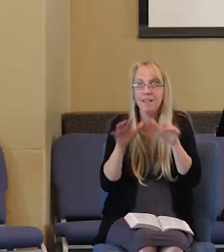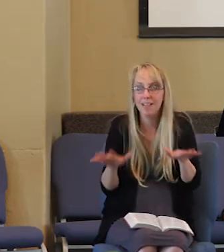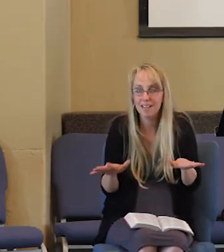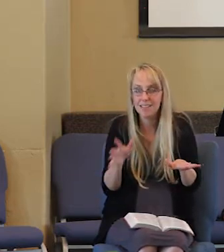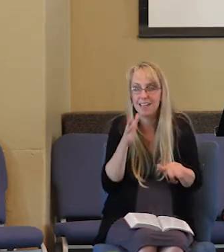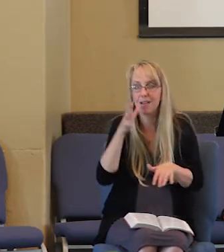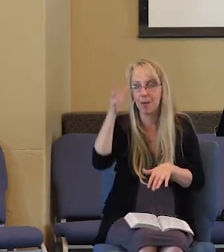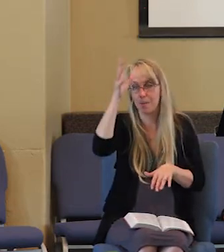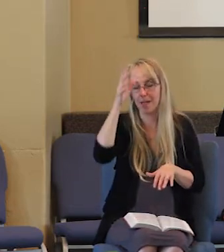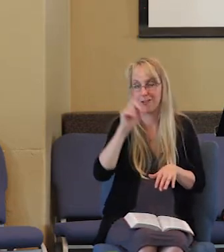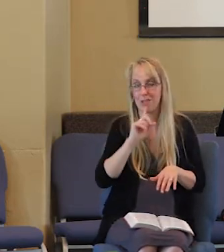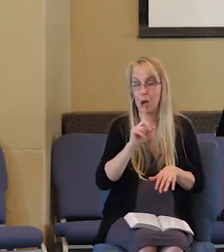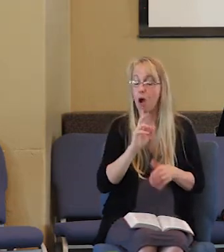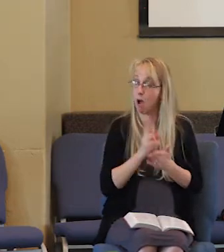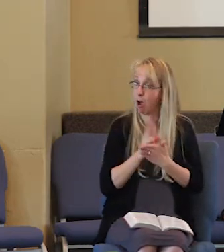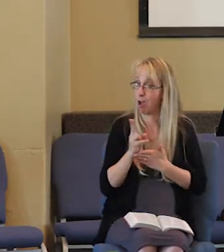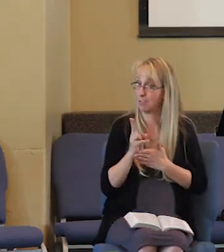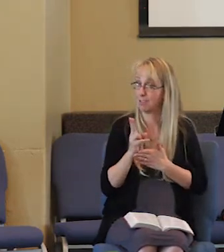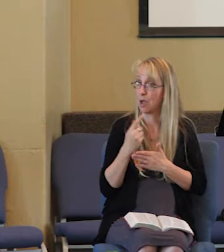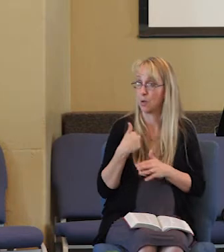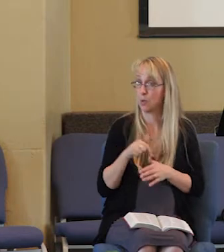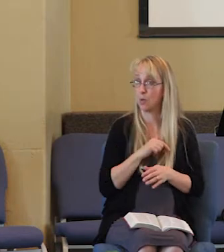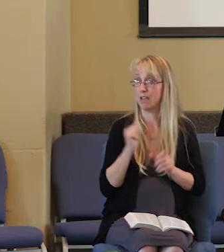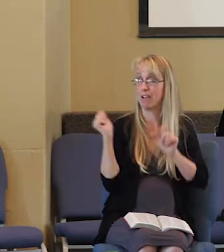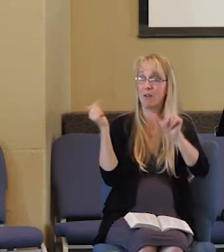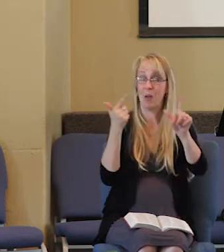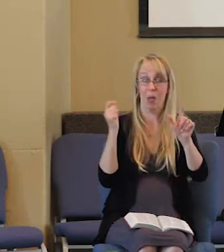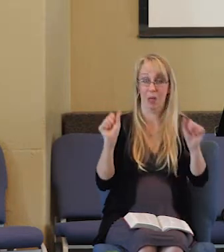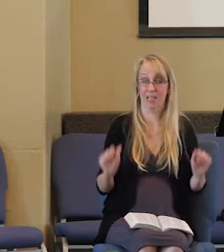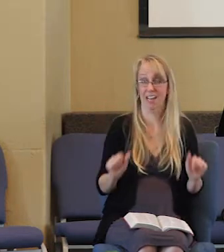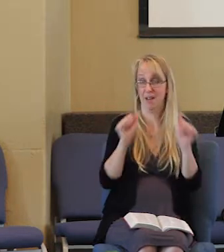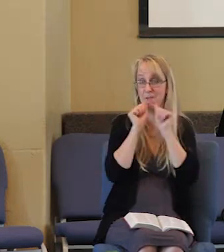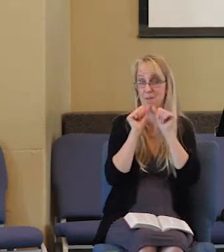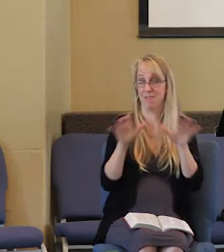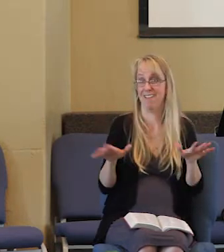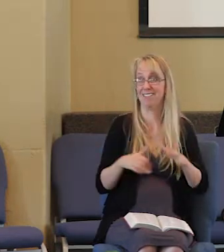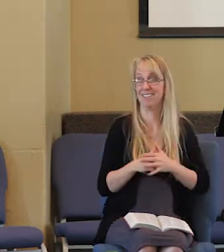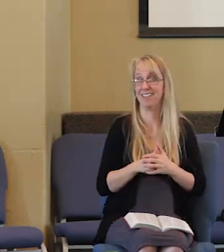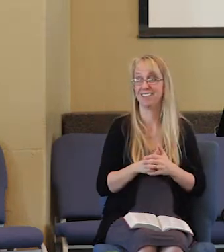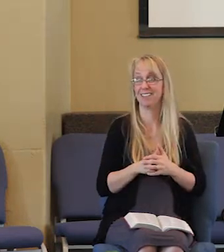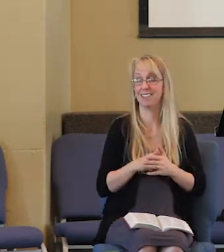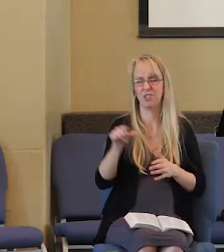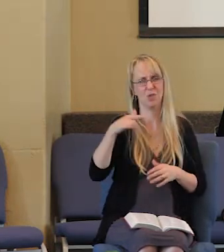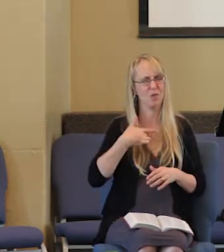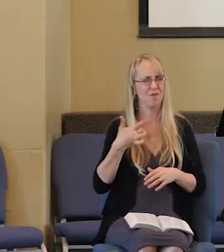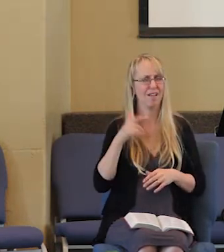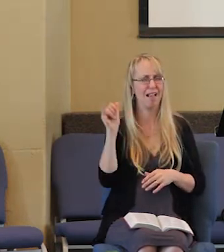Honestly, we all can be blessings. Do you feel like a blessing?